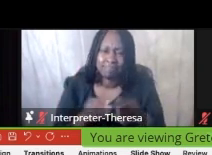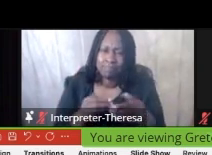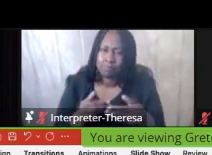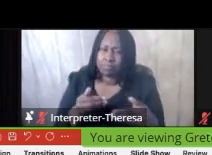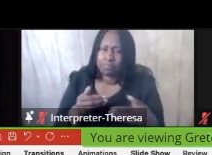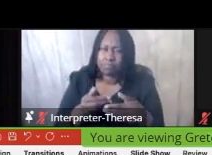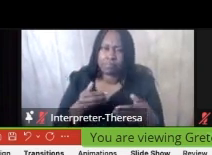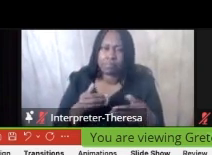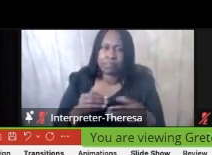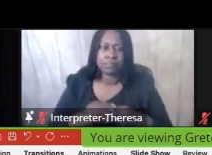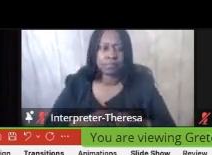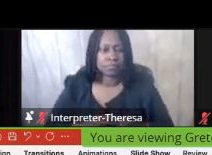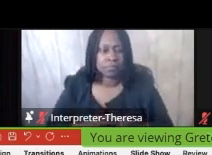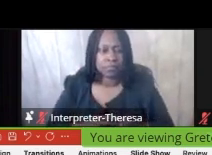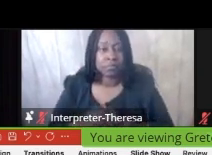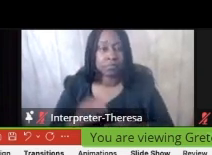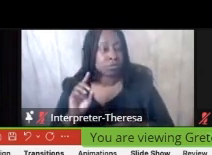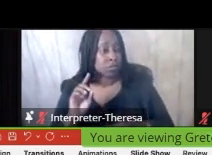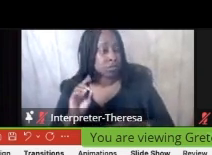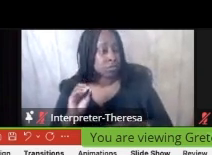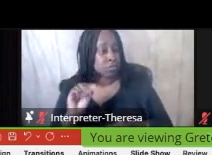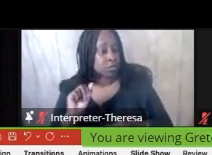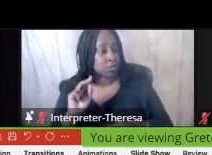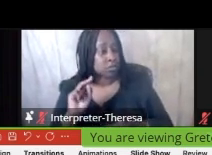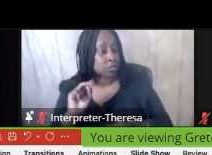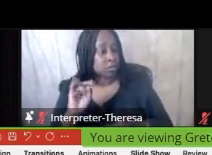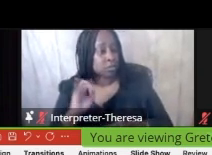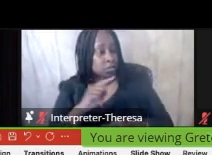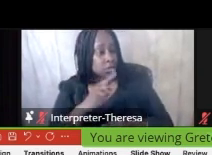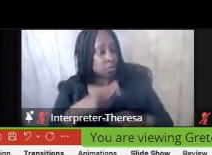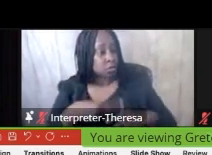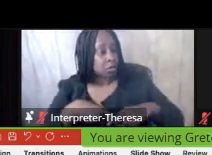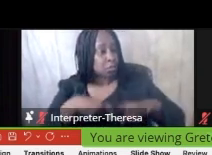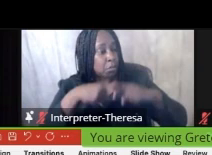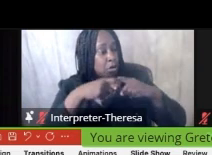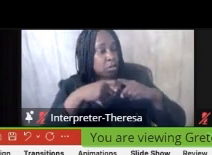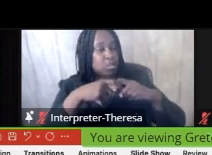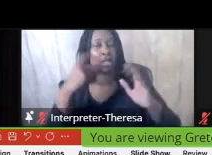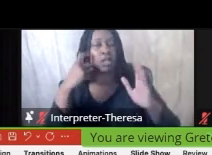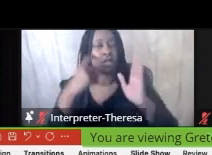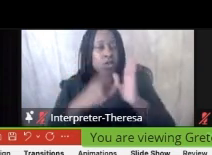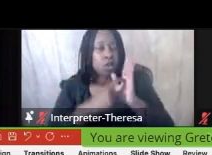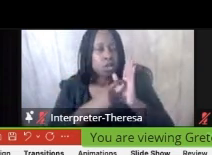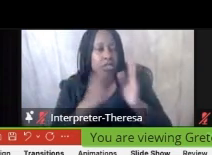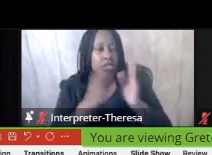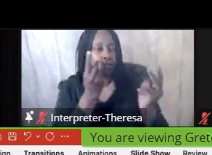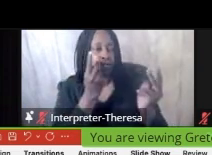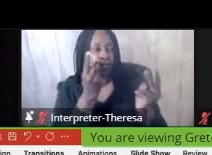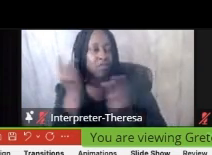Donnie, do you want to just pause on notice and reflect here?